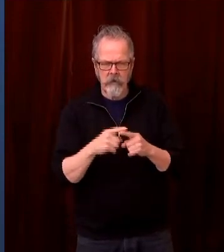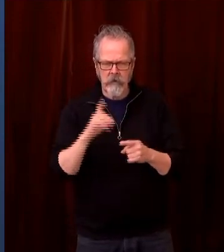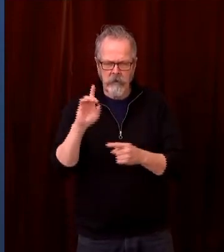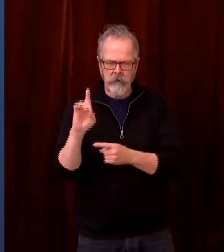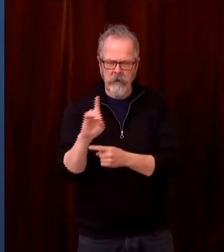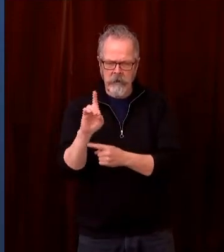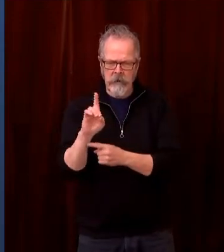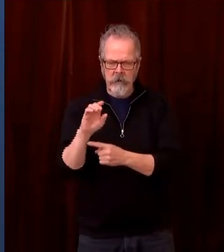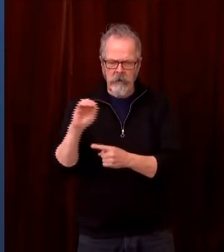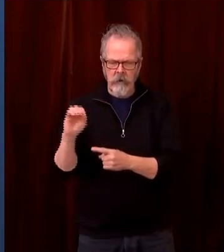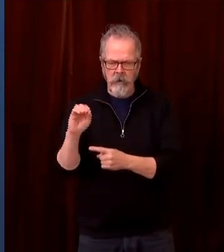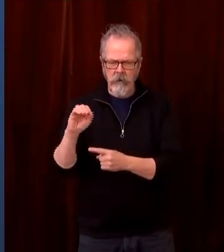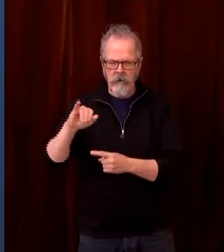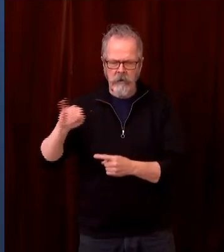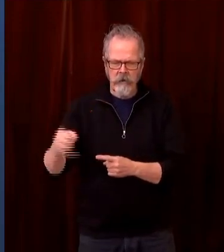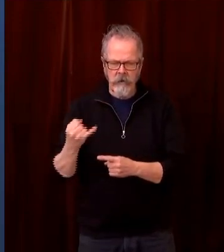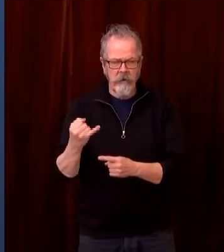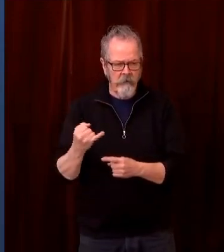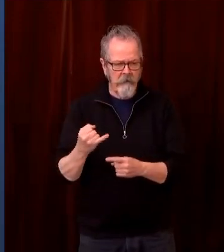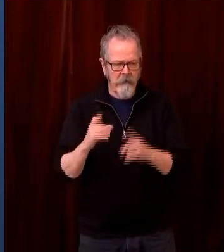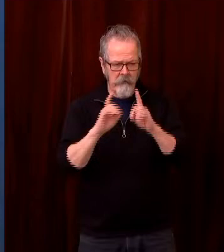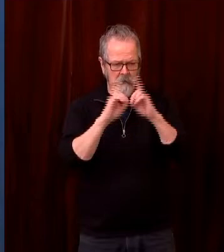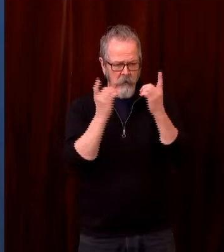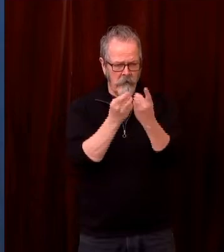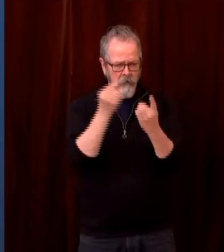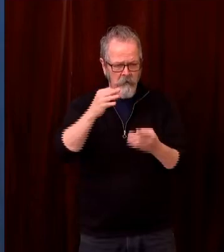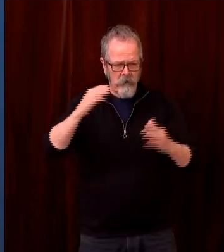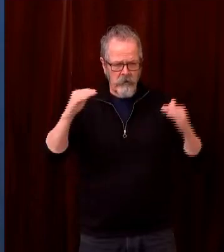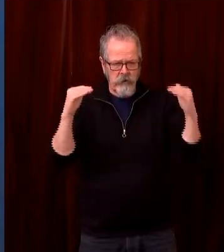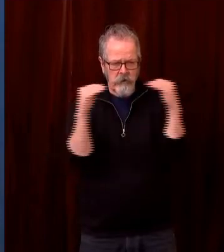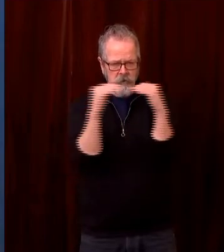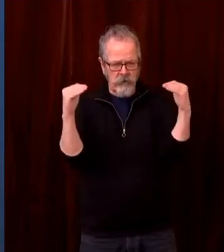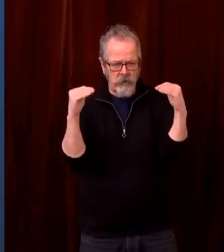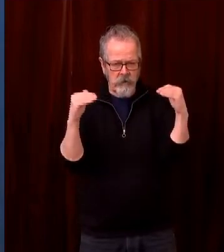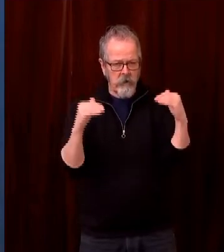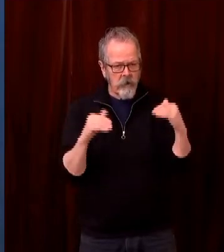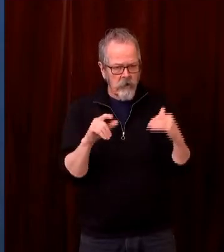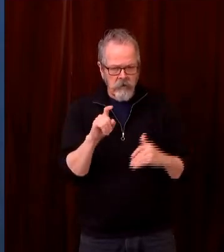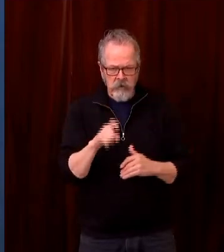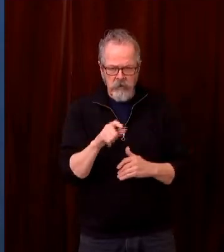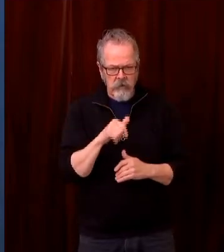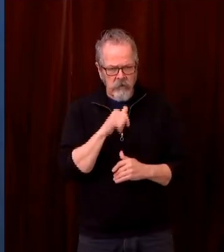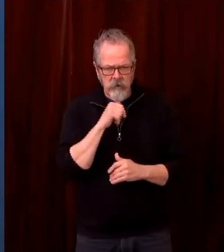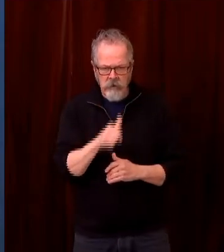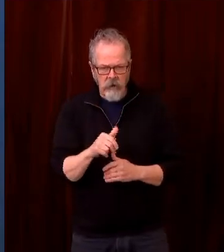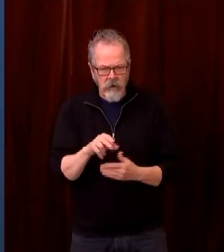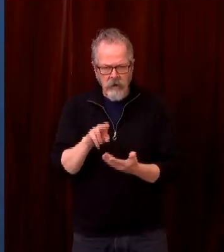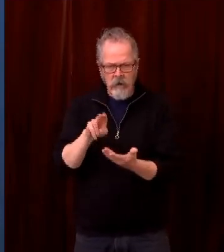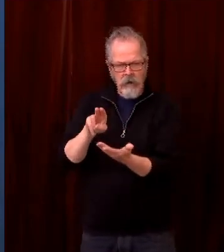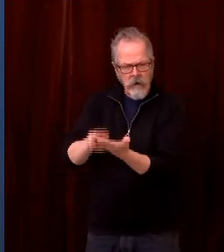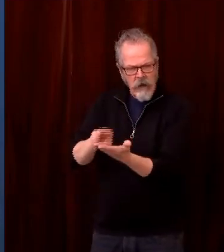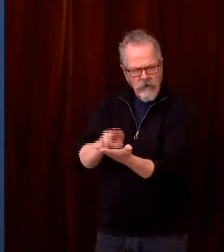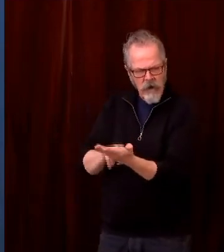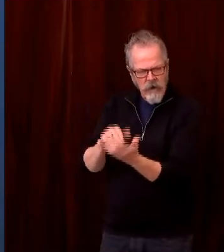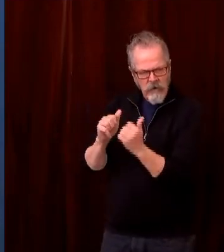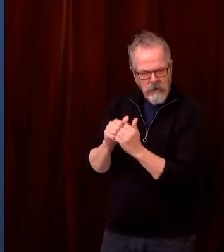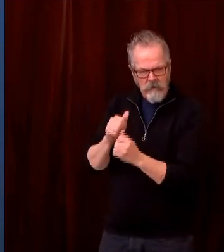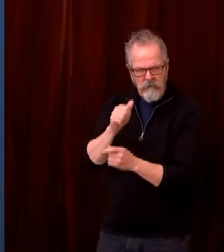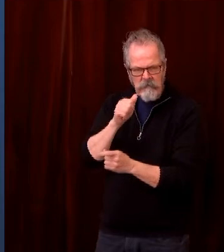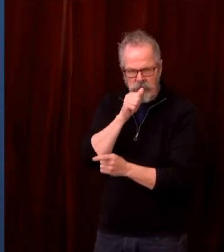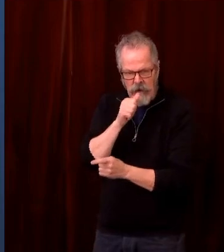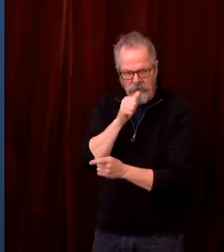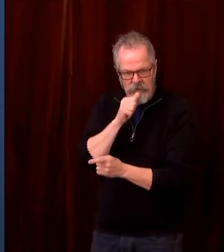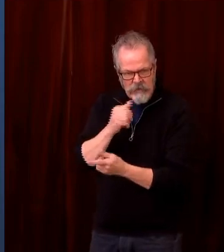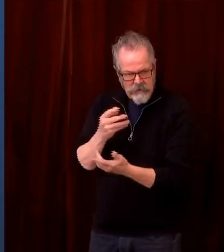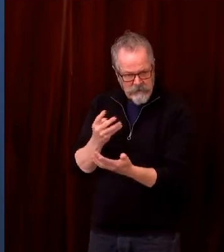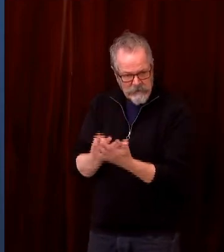Bill 1090, which would ban private for-profit detention centers from operating in Washington state,